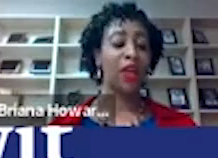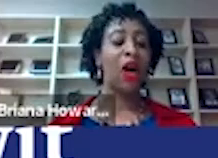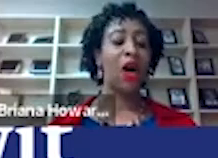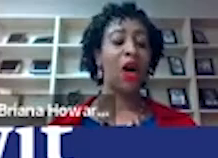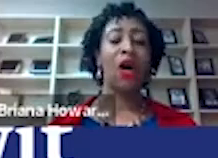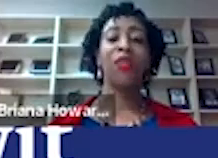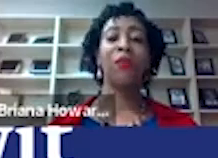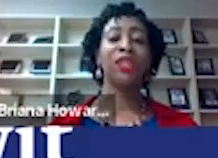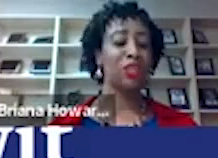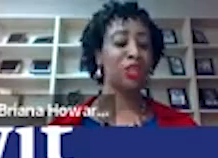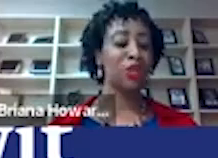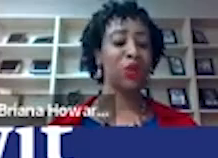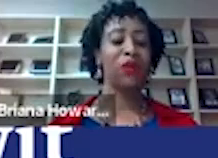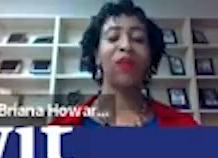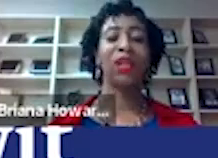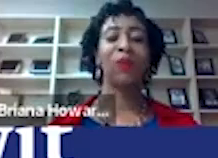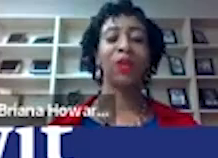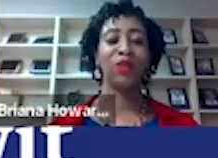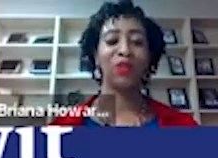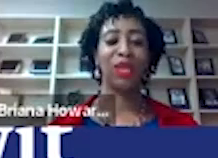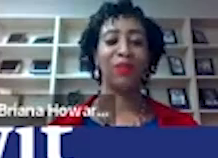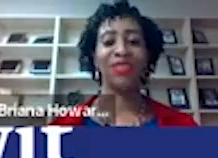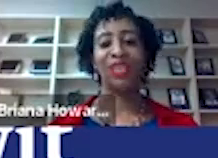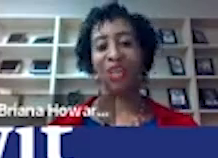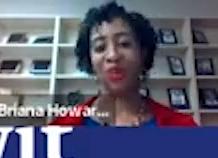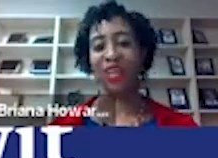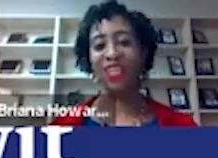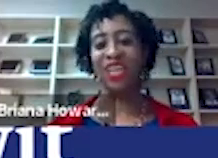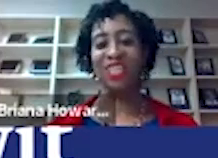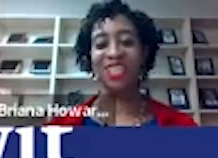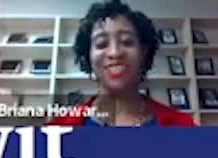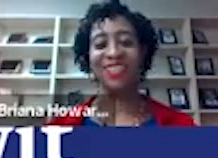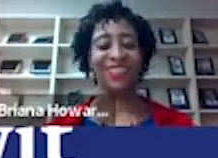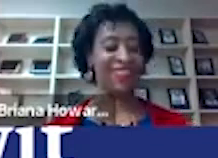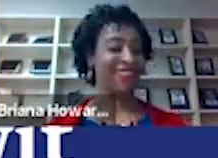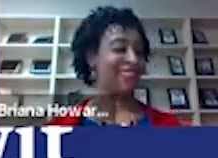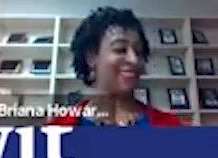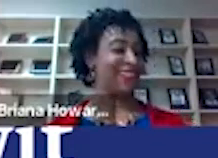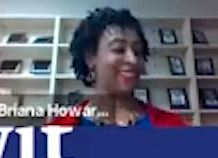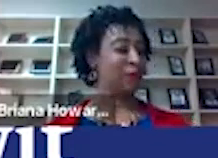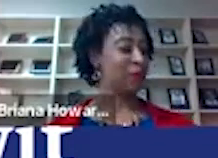path. All the best to you in following your dreams. Congratulations.